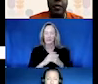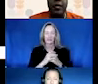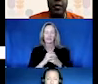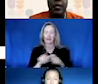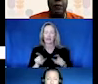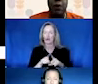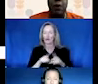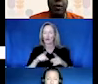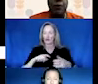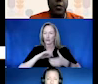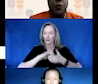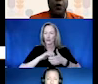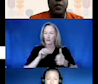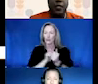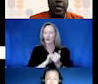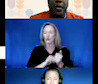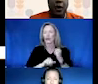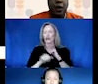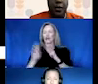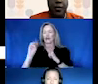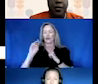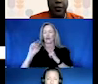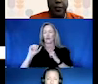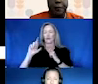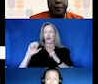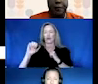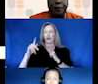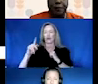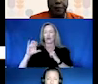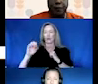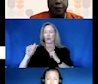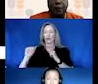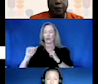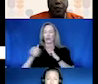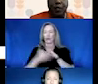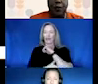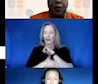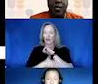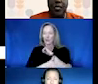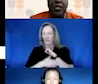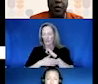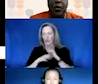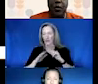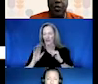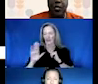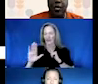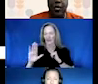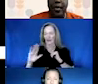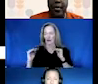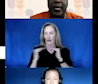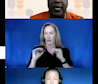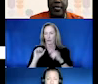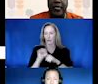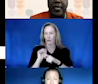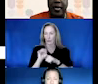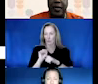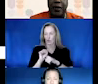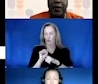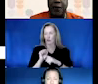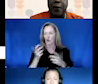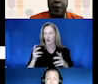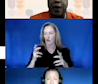County on equity work that they are already doing. Other things that we are looking at